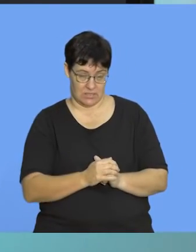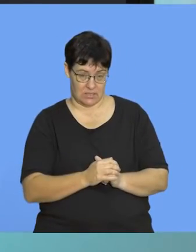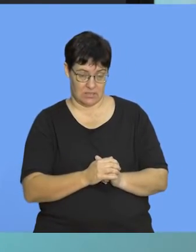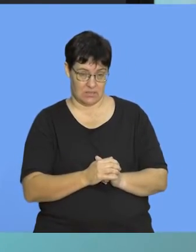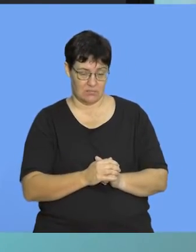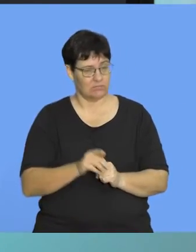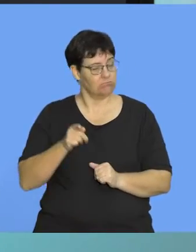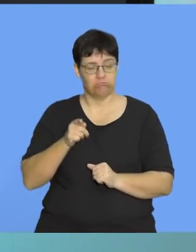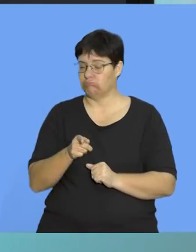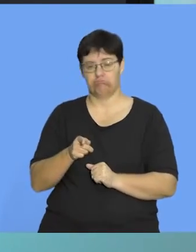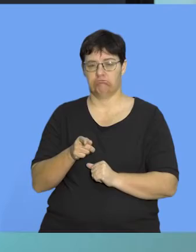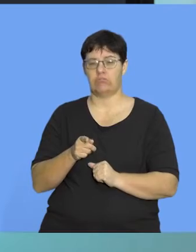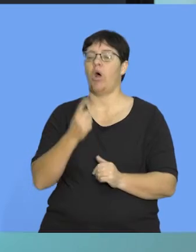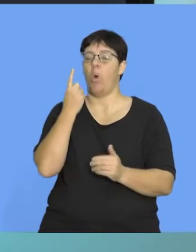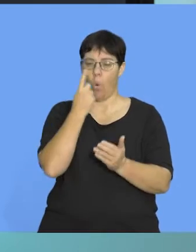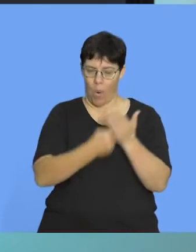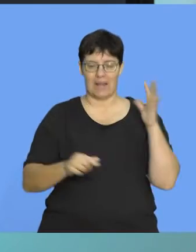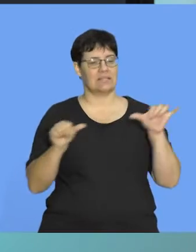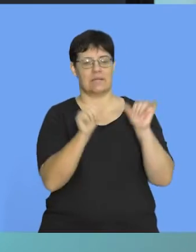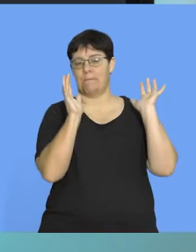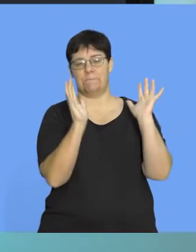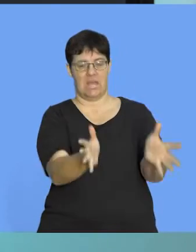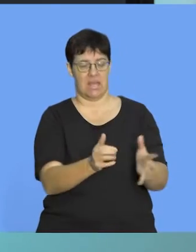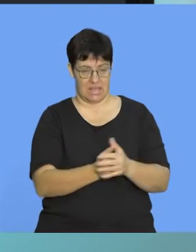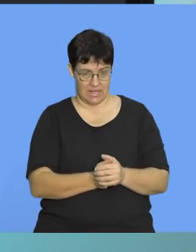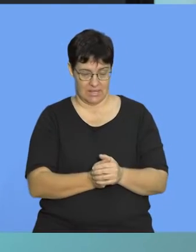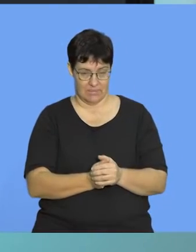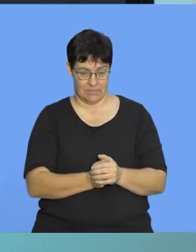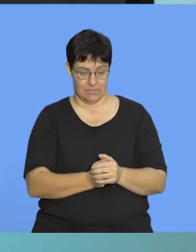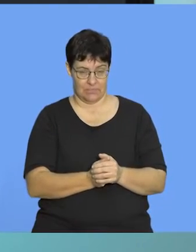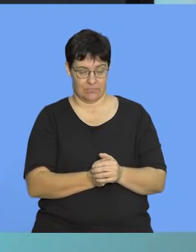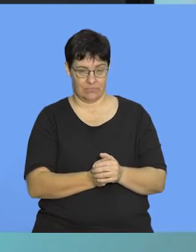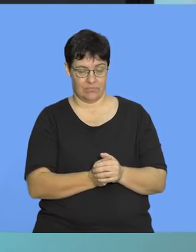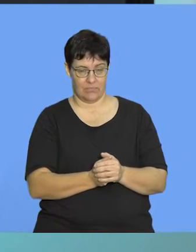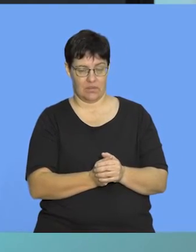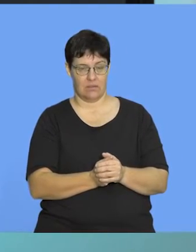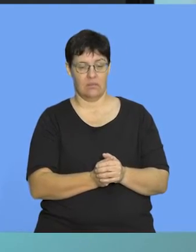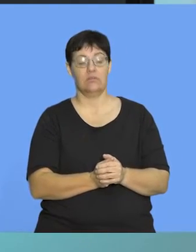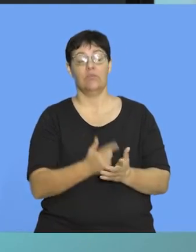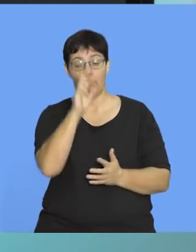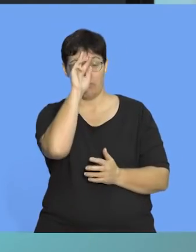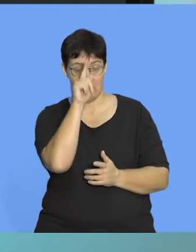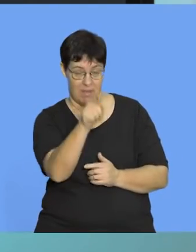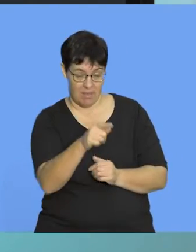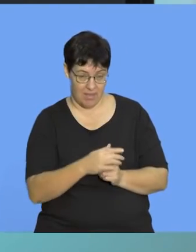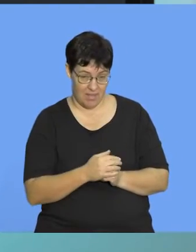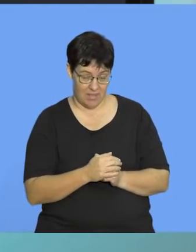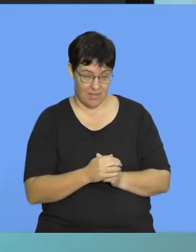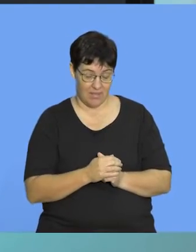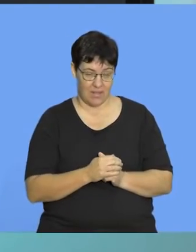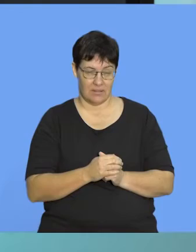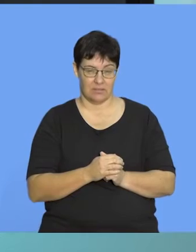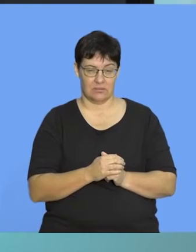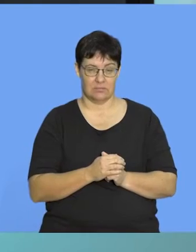direction, but here, they only want size, they only want magnitude. Remember as well that you